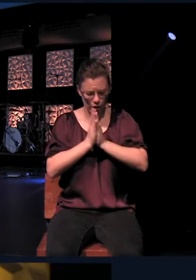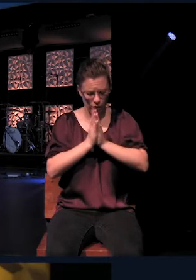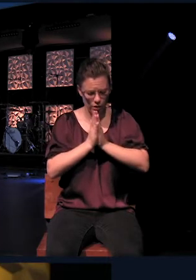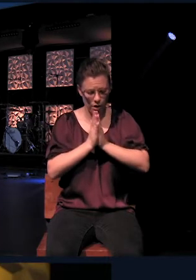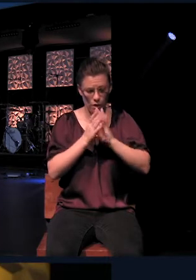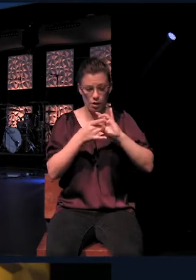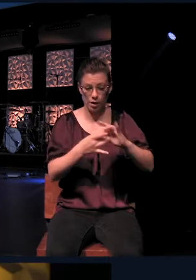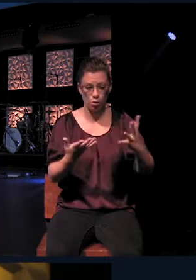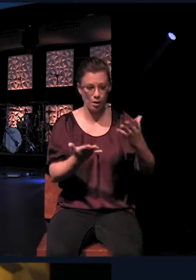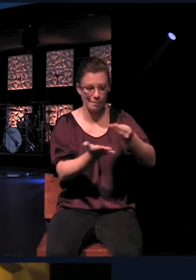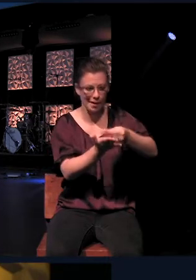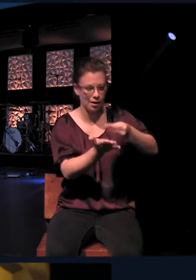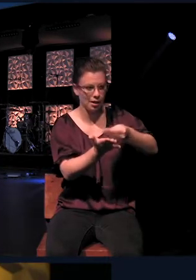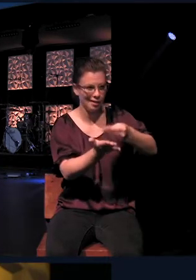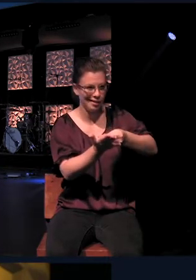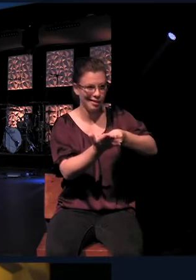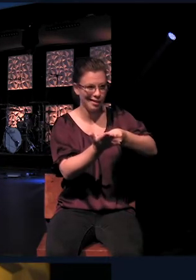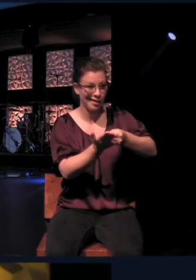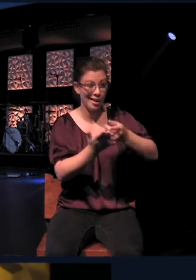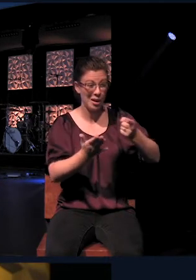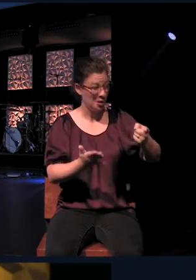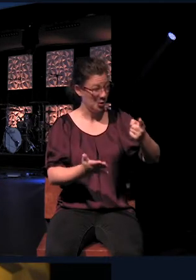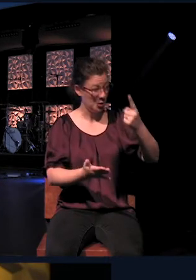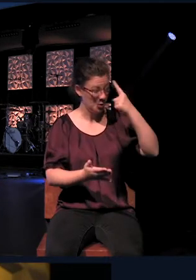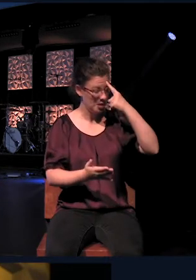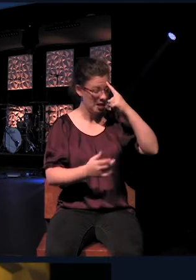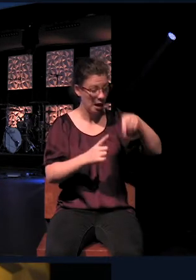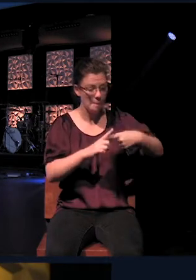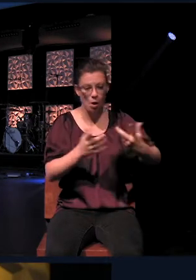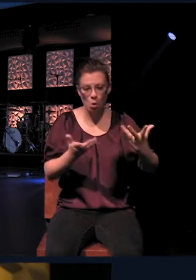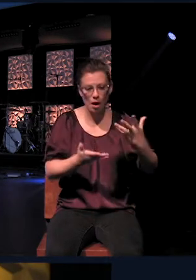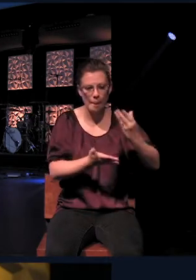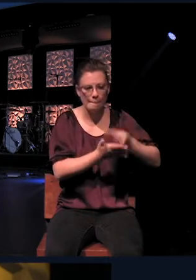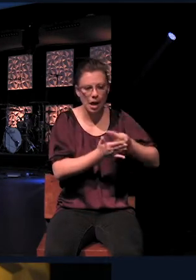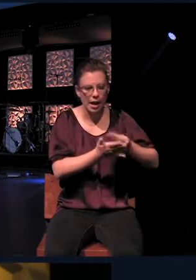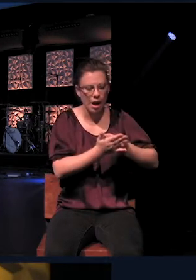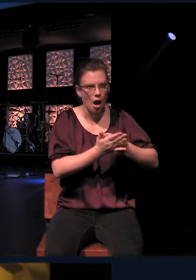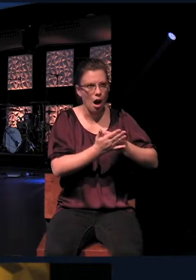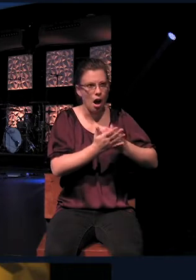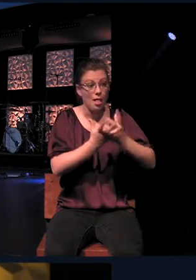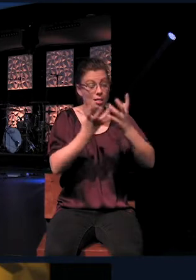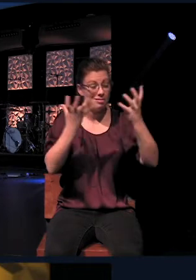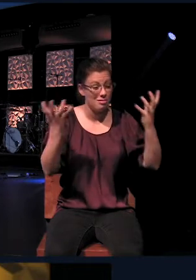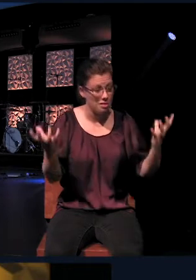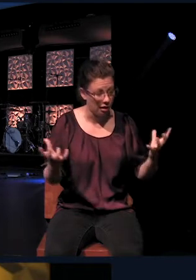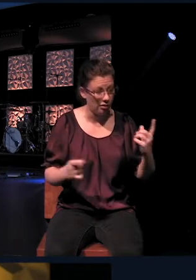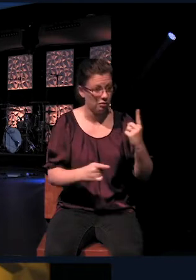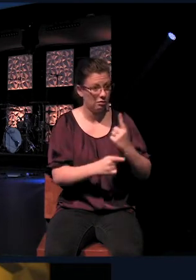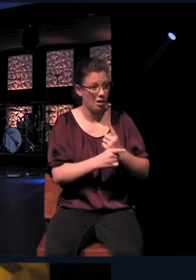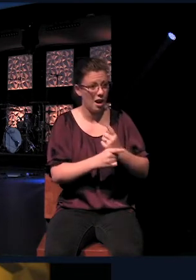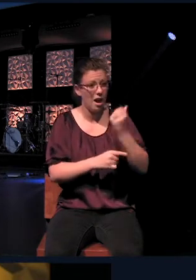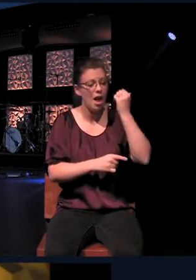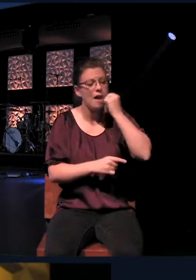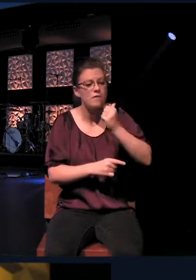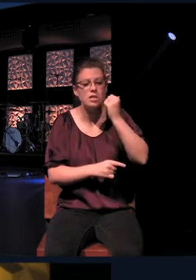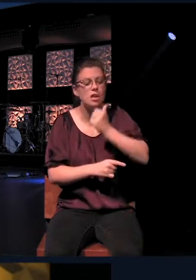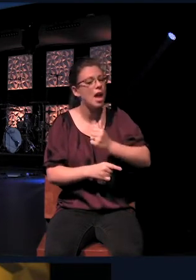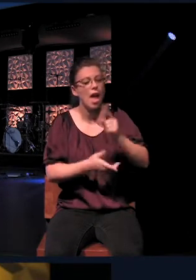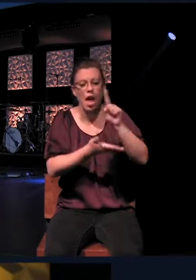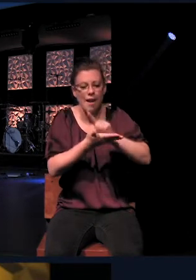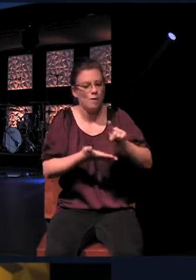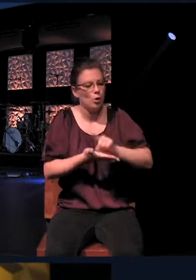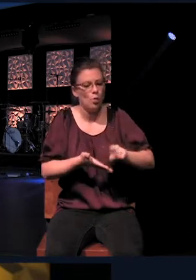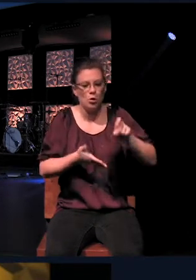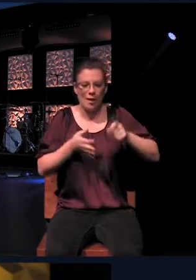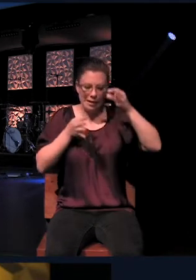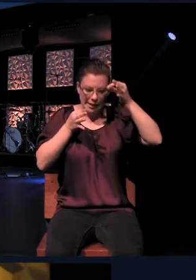our headspace, doesn't it? We think a lot about money. We have decisions we make every week. Money has this amazing ability, whether we